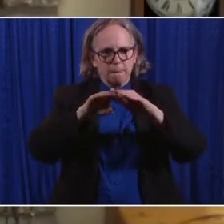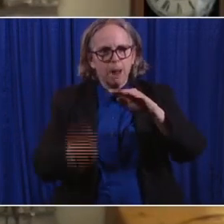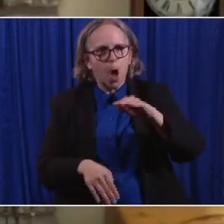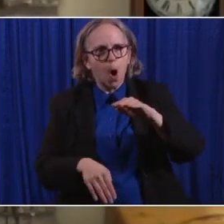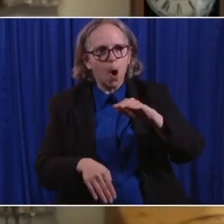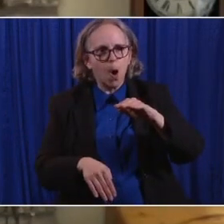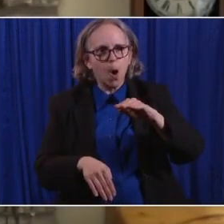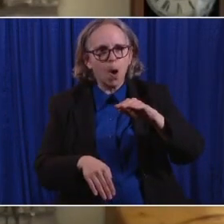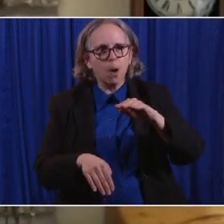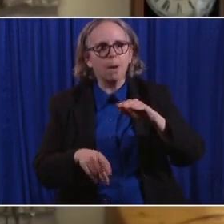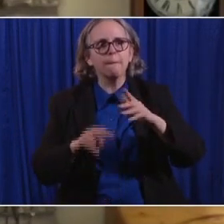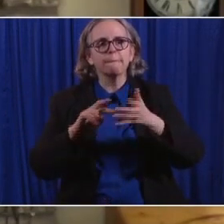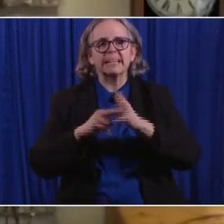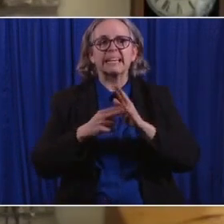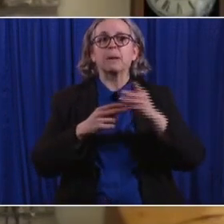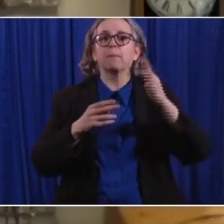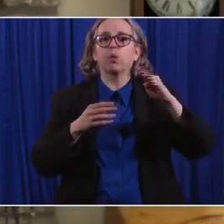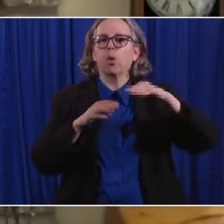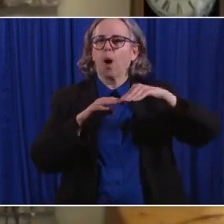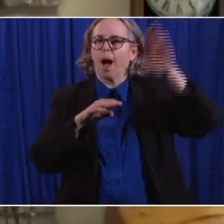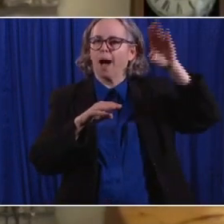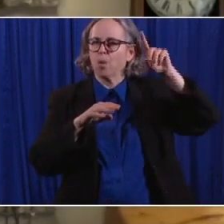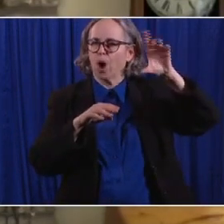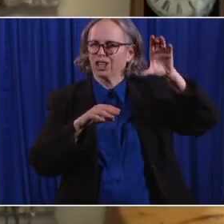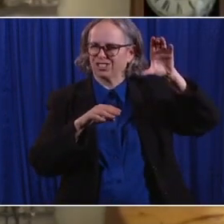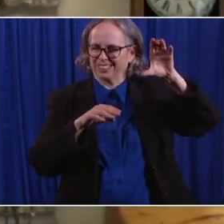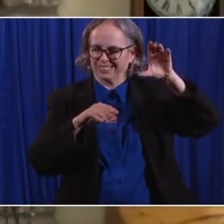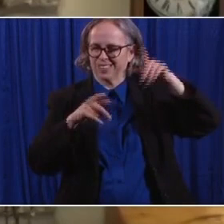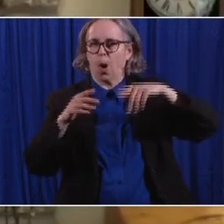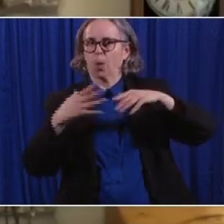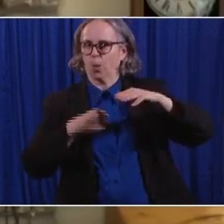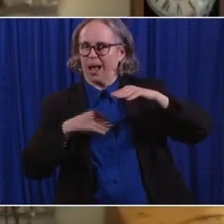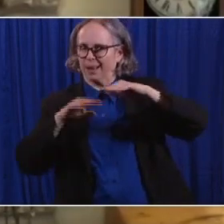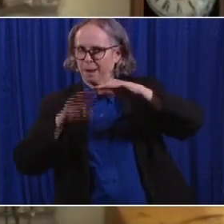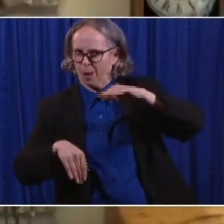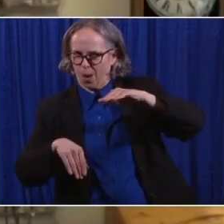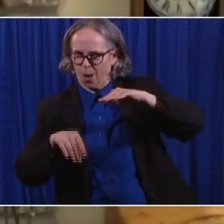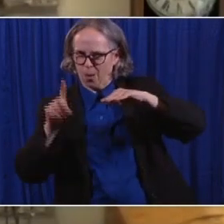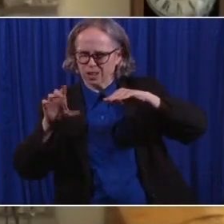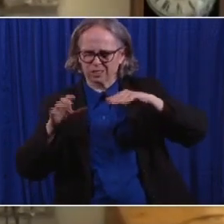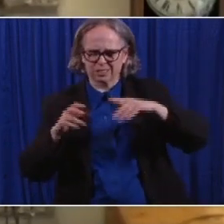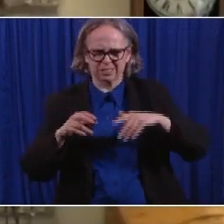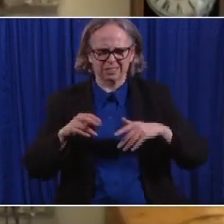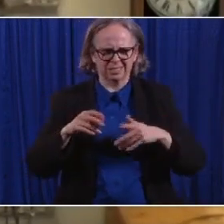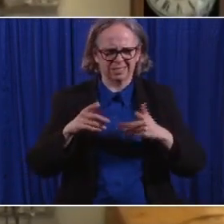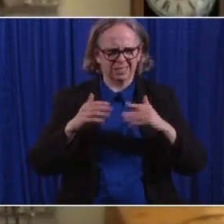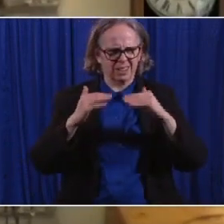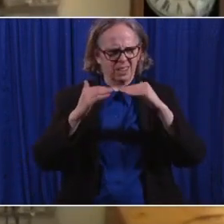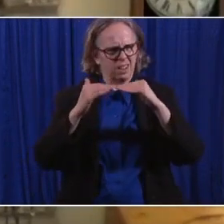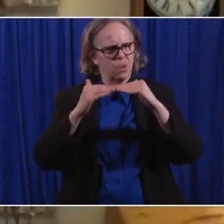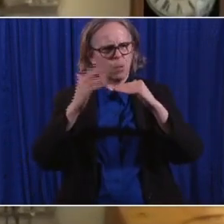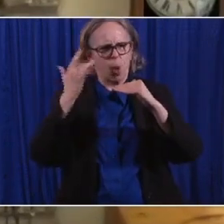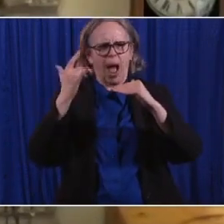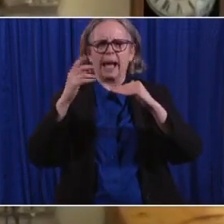blue are those above 100. 100 is high incidence level. So